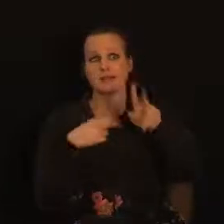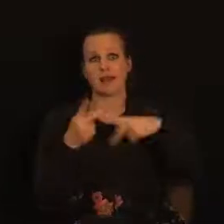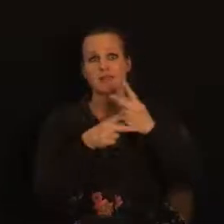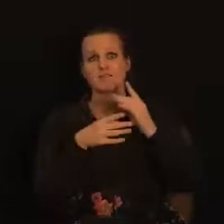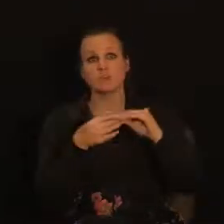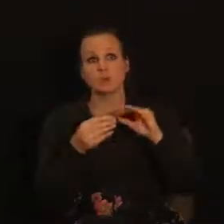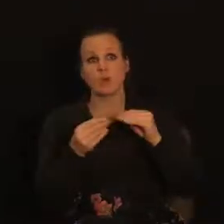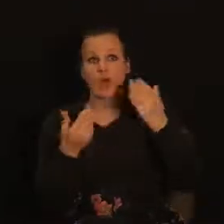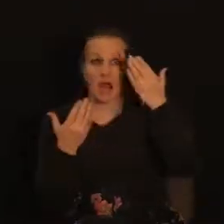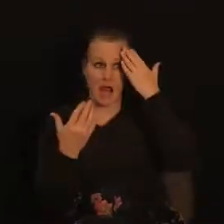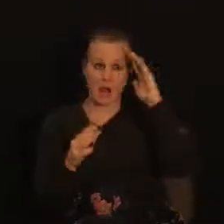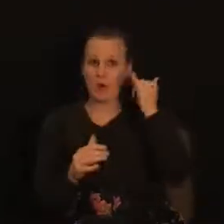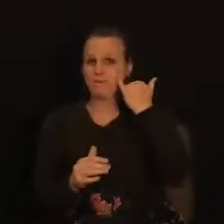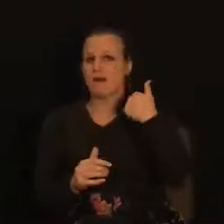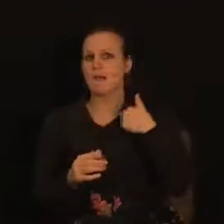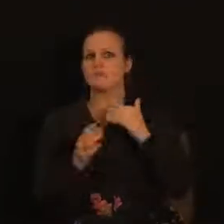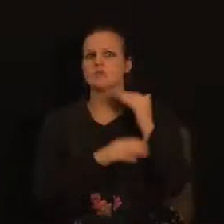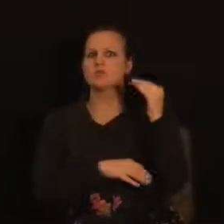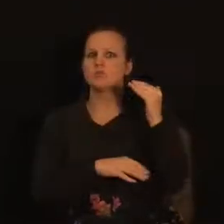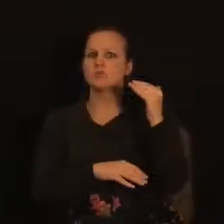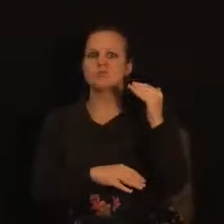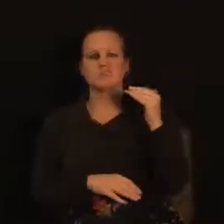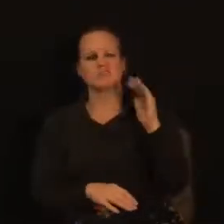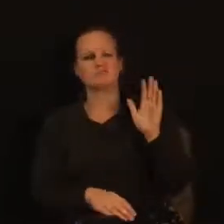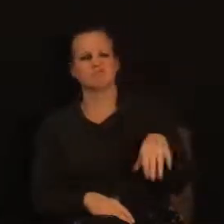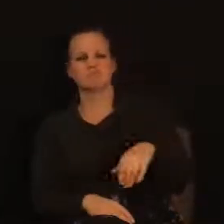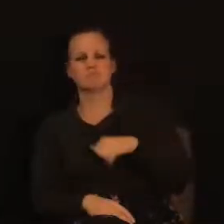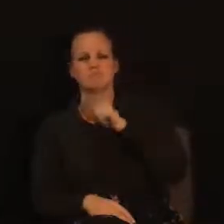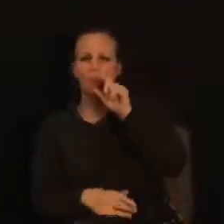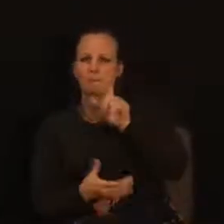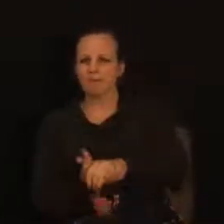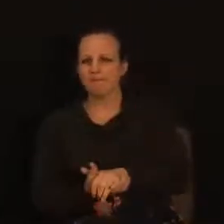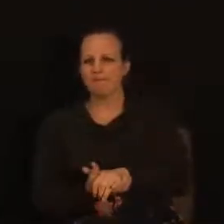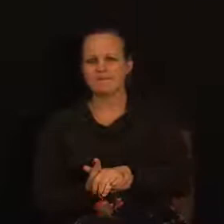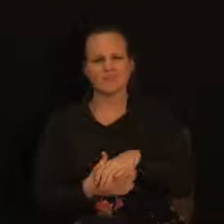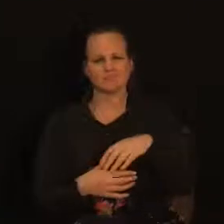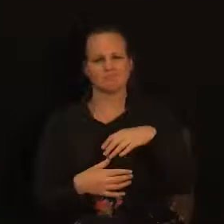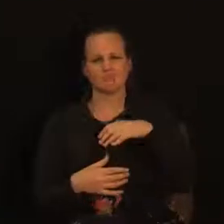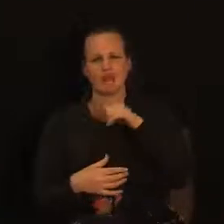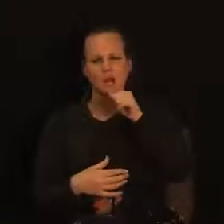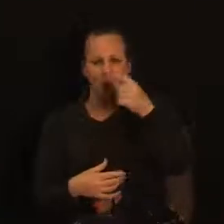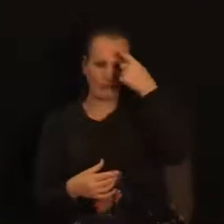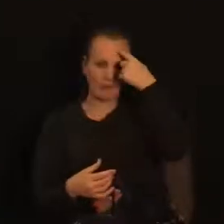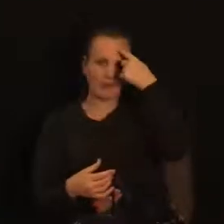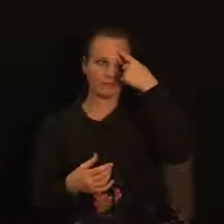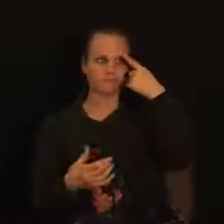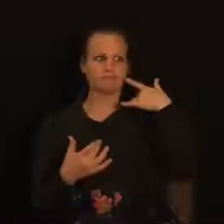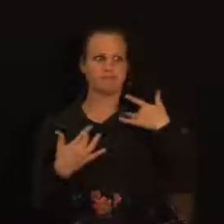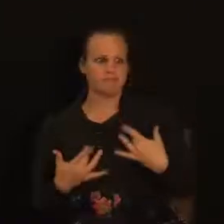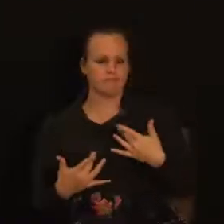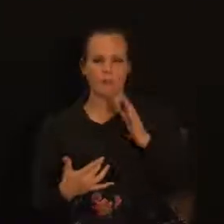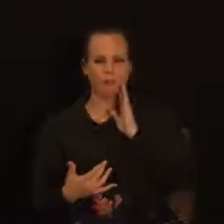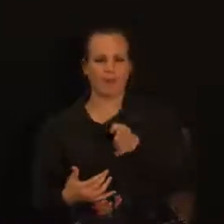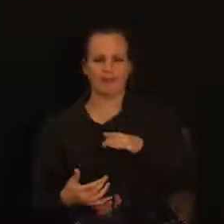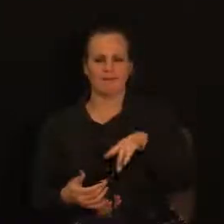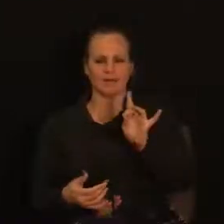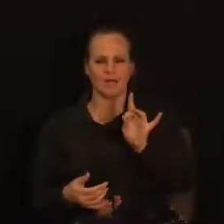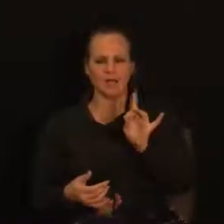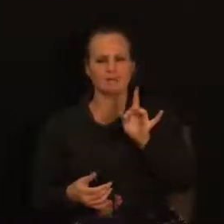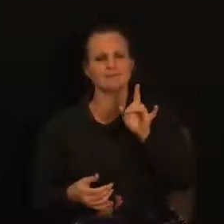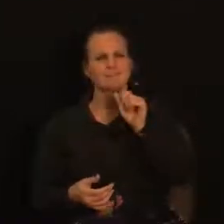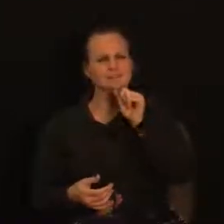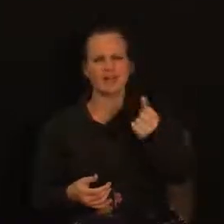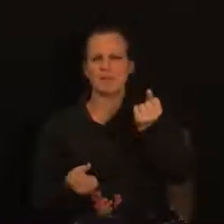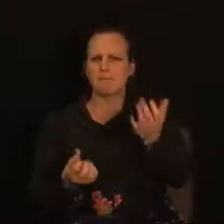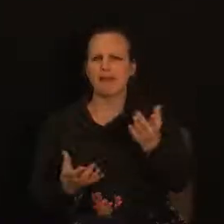too cynical or what, but I think it's probably less likely that I'm going to find a diamond like that, because there's probably not very many of them, and